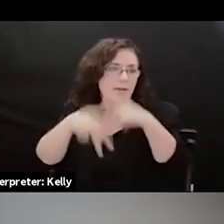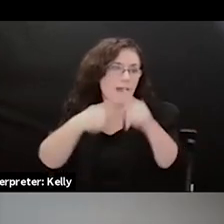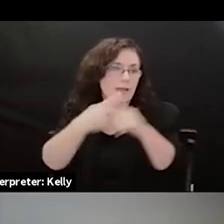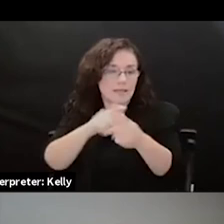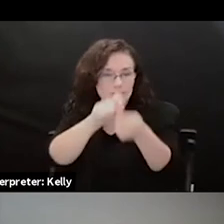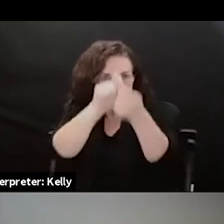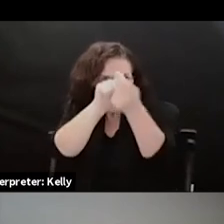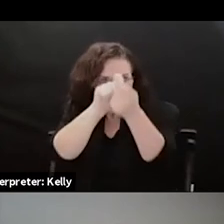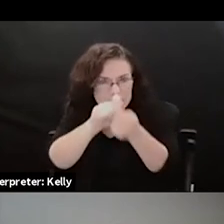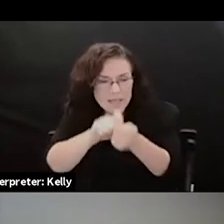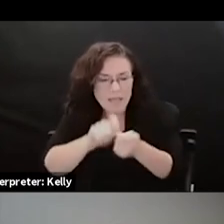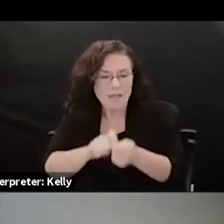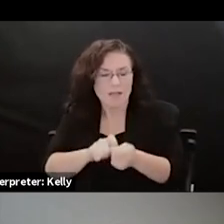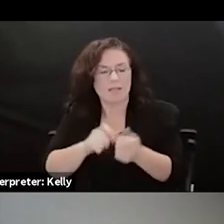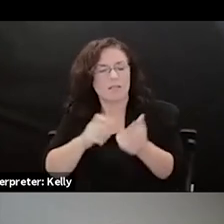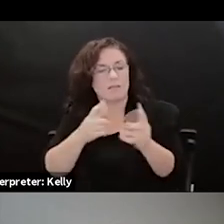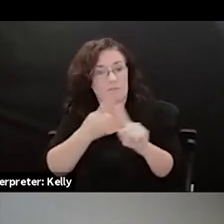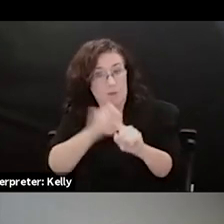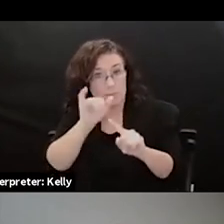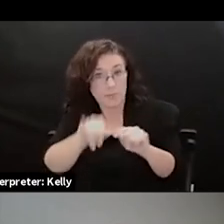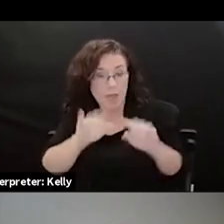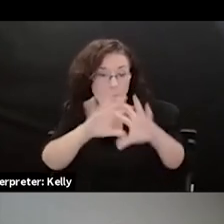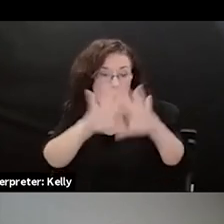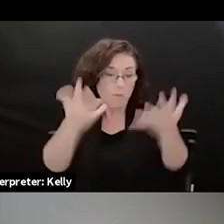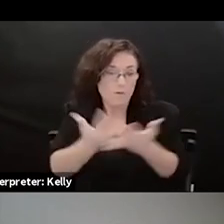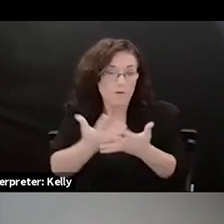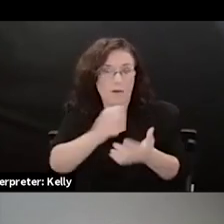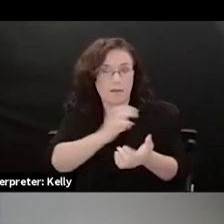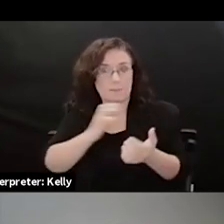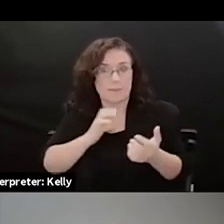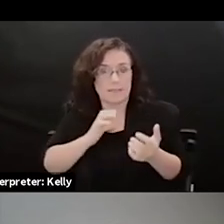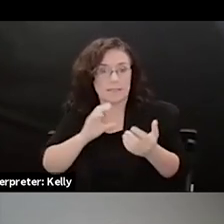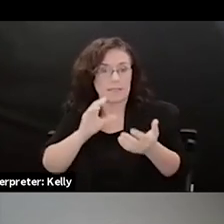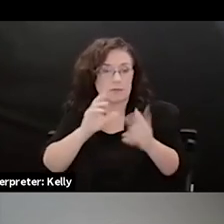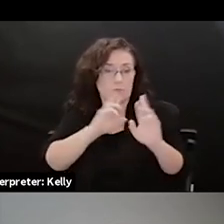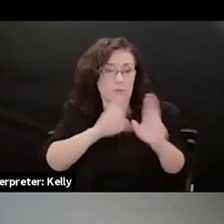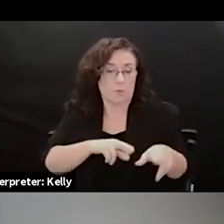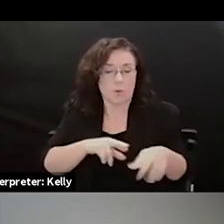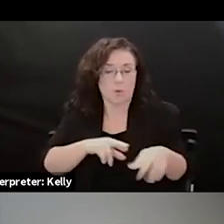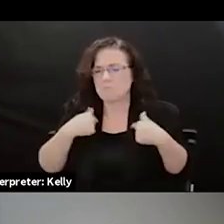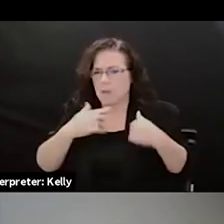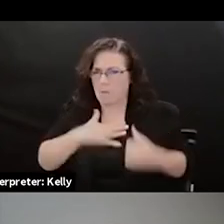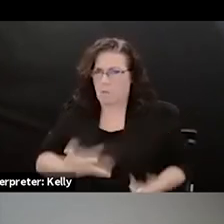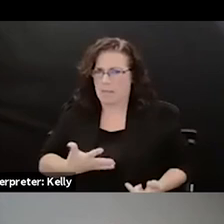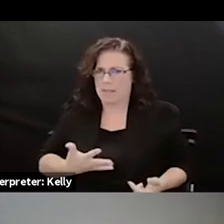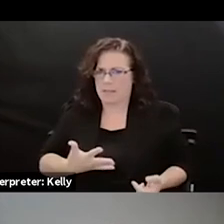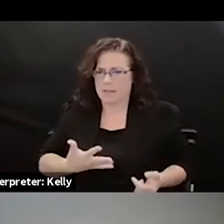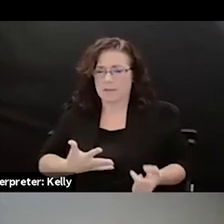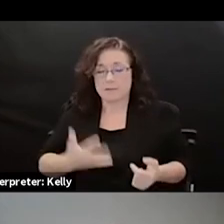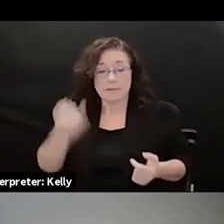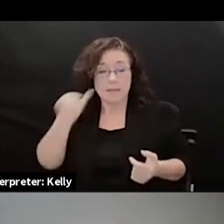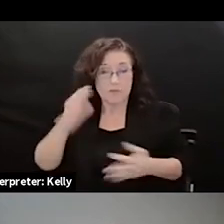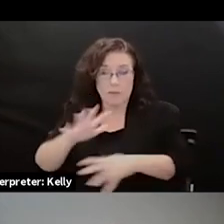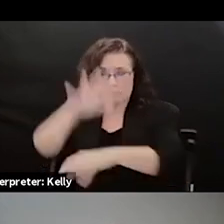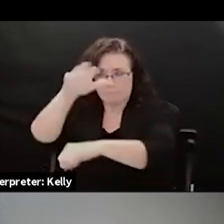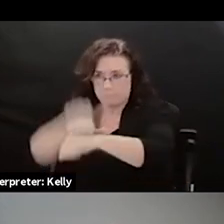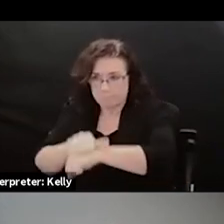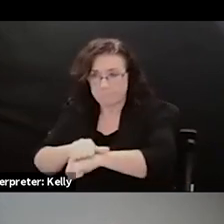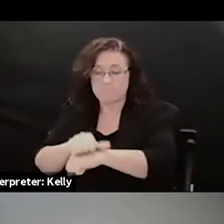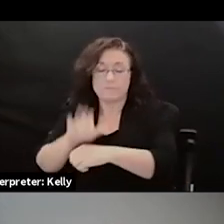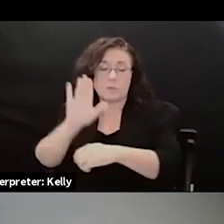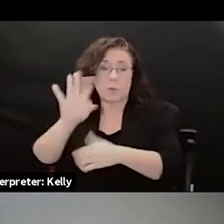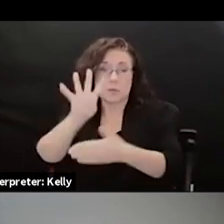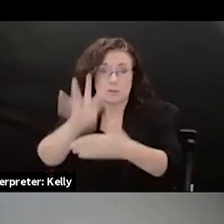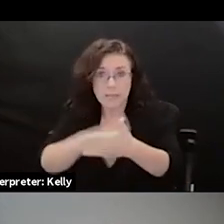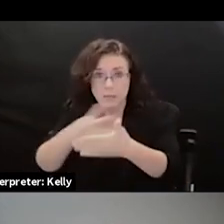committee from from me specifically that's something i'm always willing to do as well so we you know calendar one of your scheduled uh meetings for